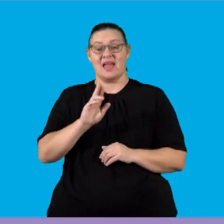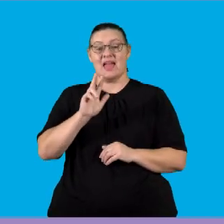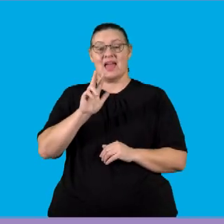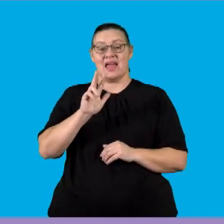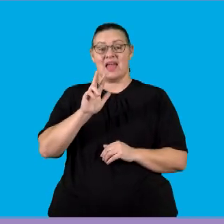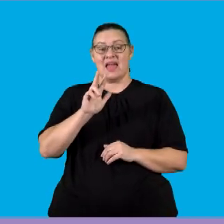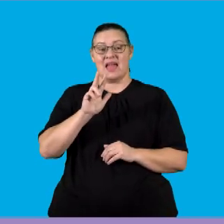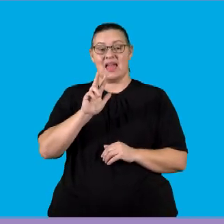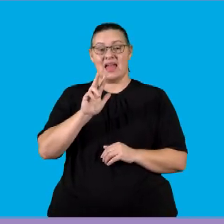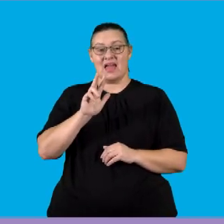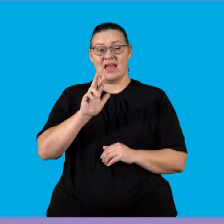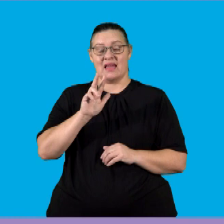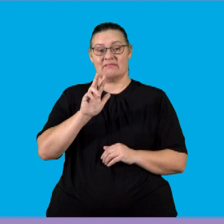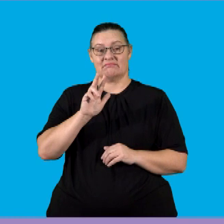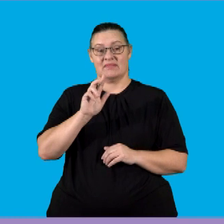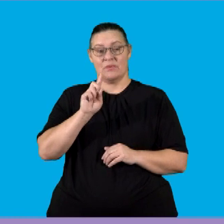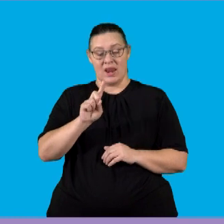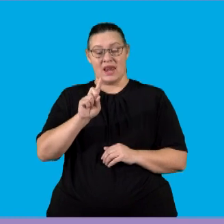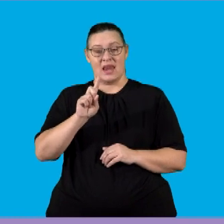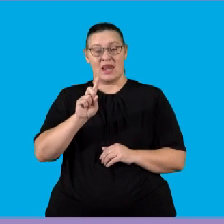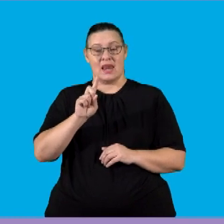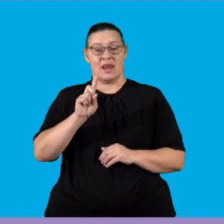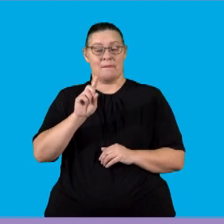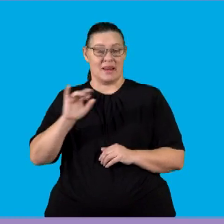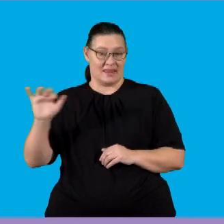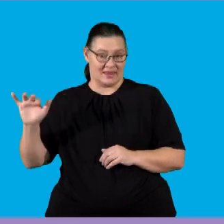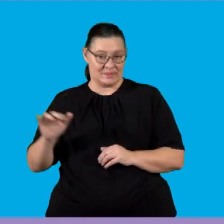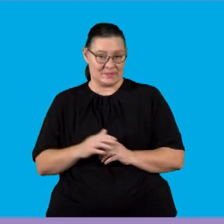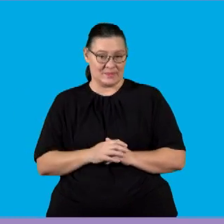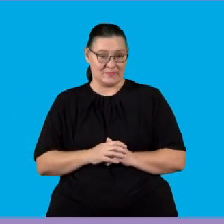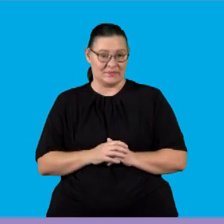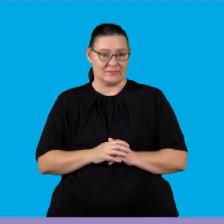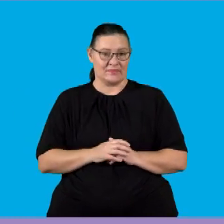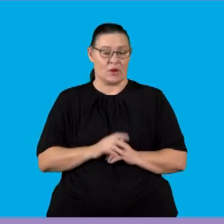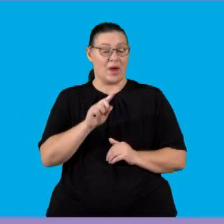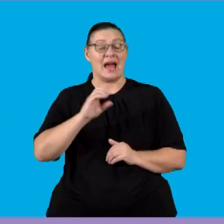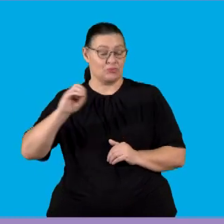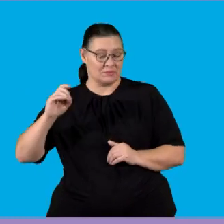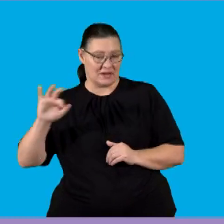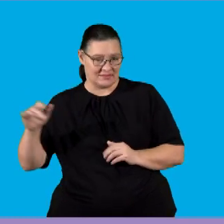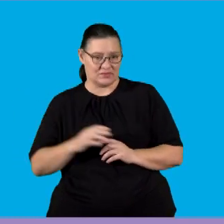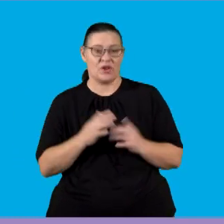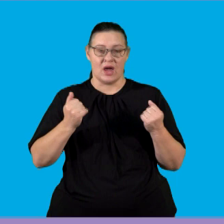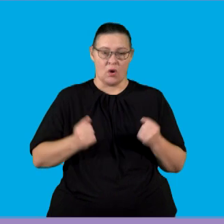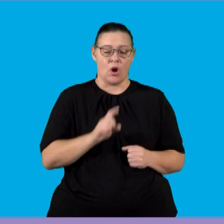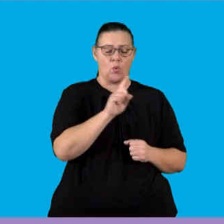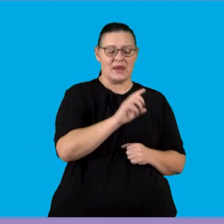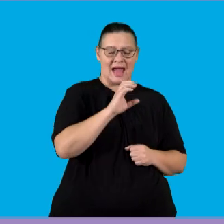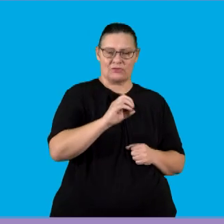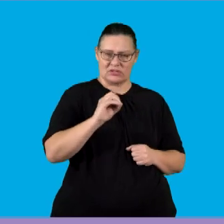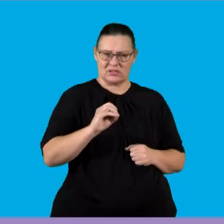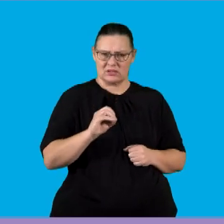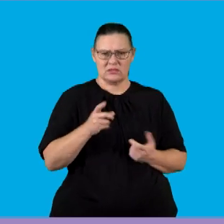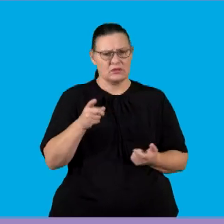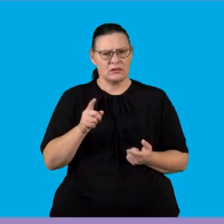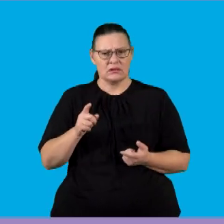89,100,000,000. Let's look at our next one. We are going to write it in scientific notation. So we have 100. And what do